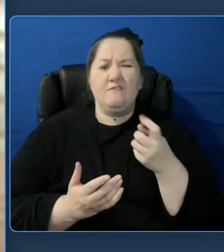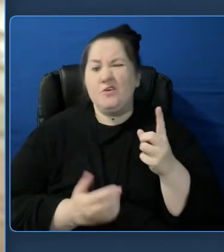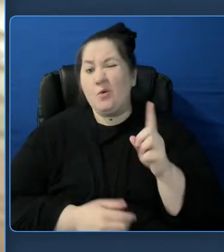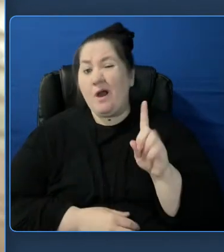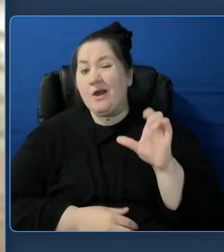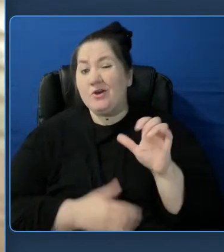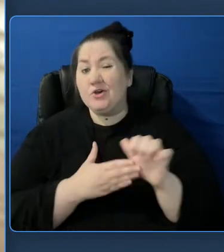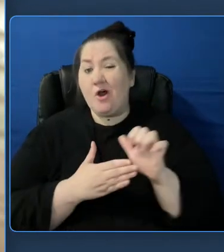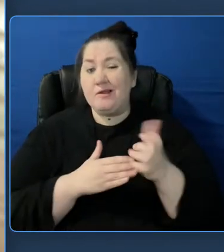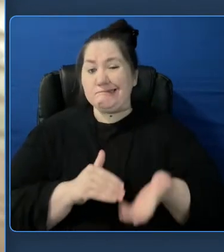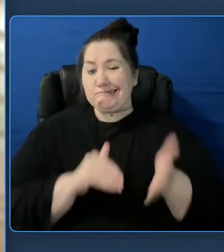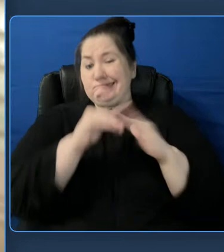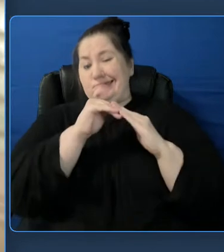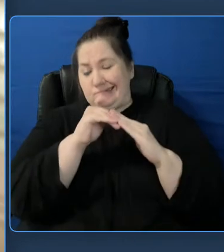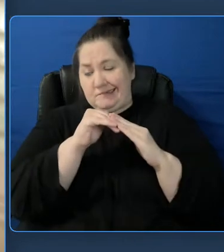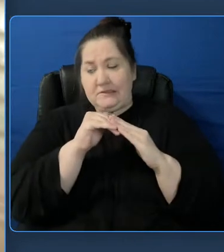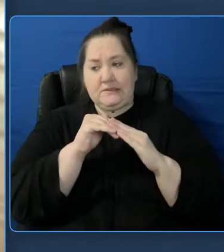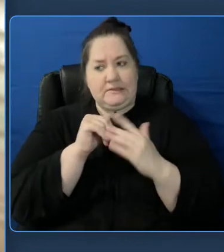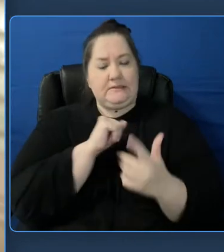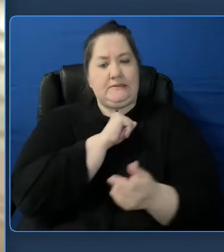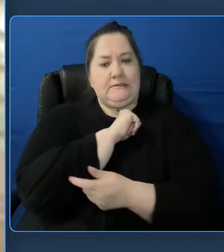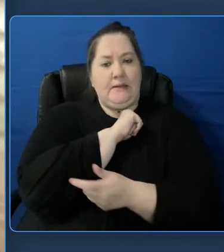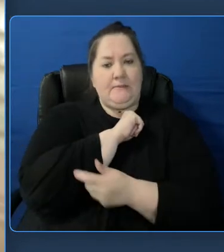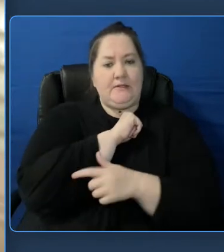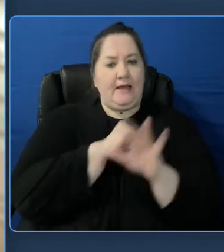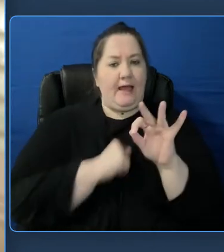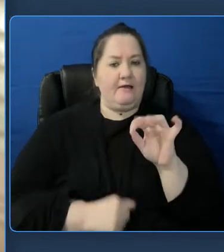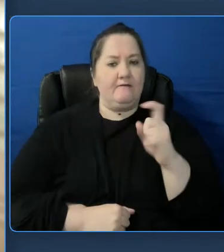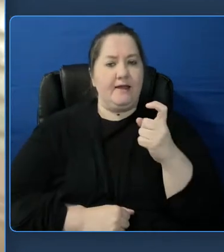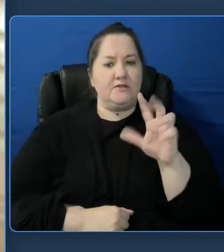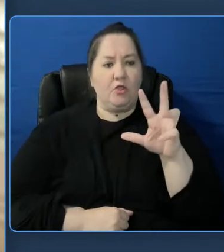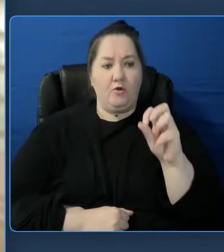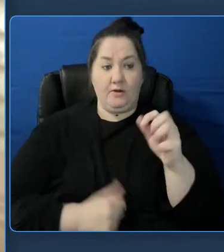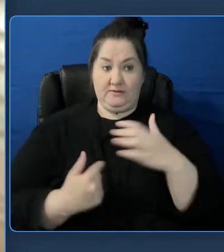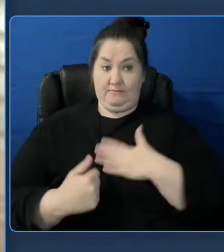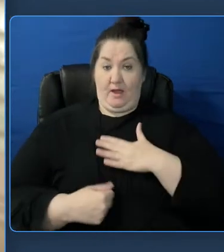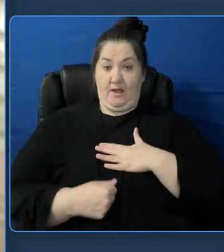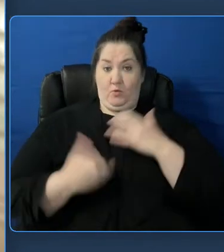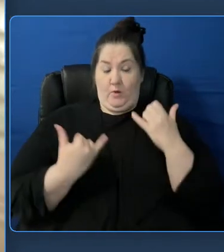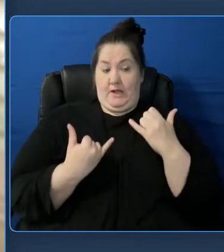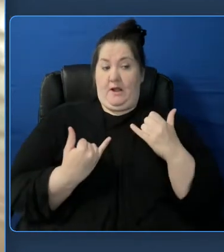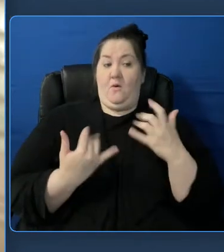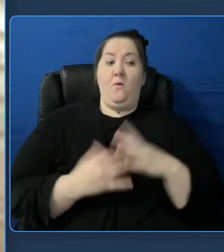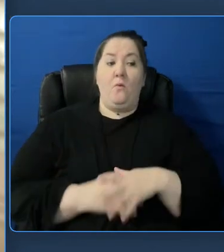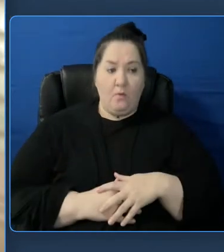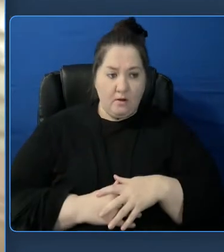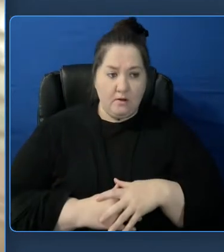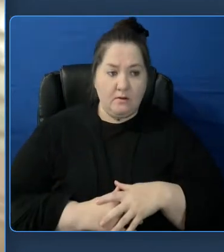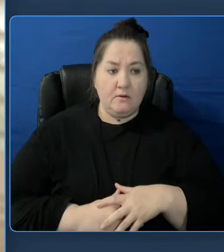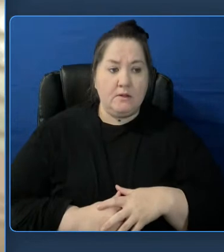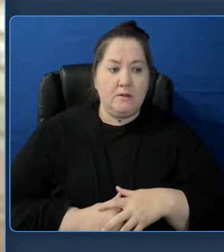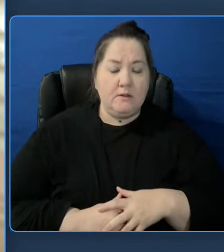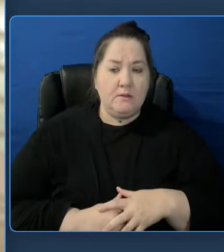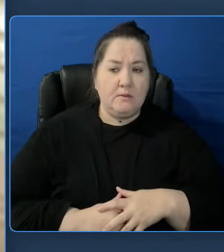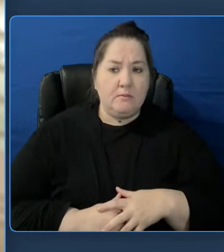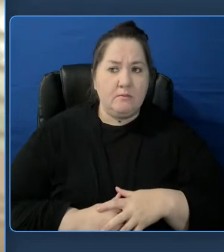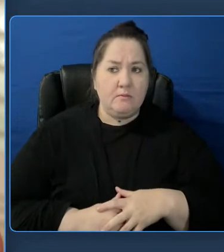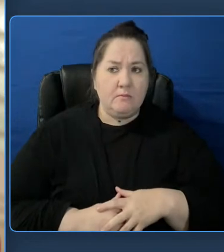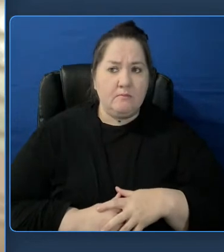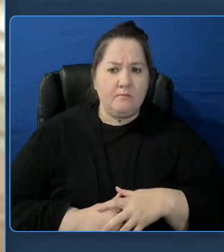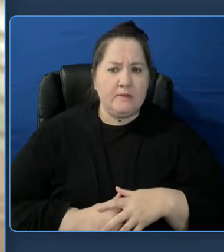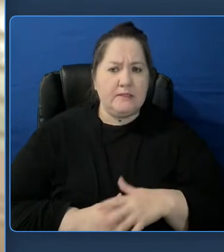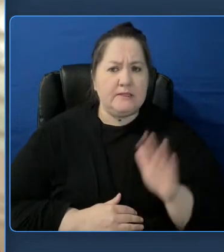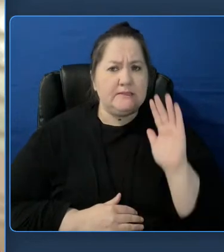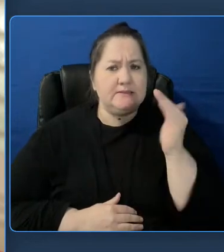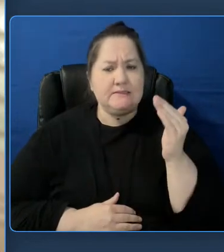hundred dollars more, I'd be really tempted to get the FX30, which is what I'm using right now. So I think that it